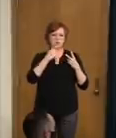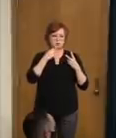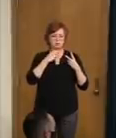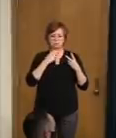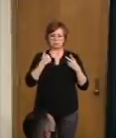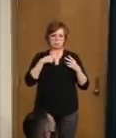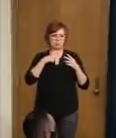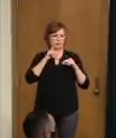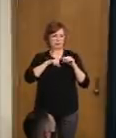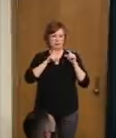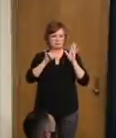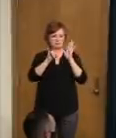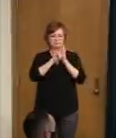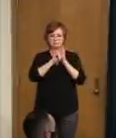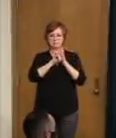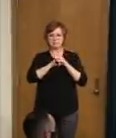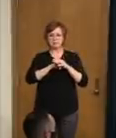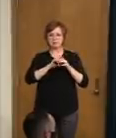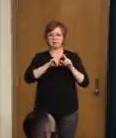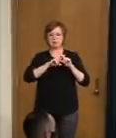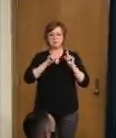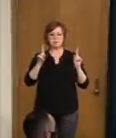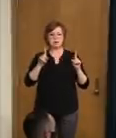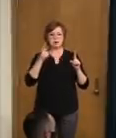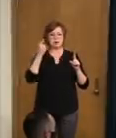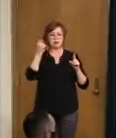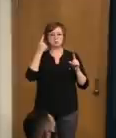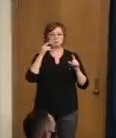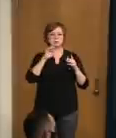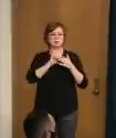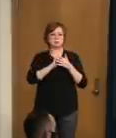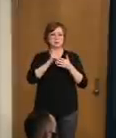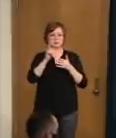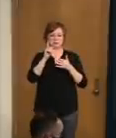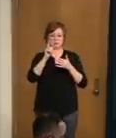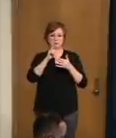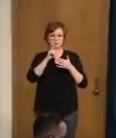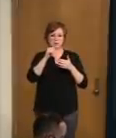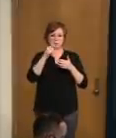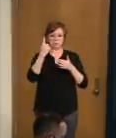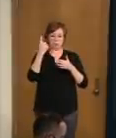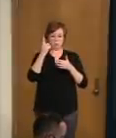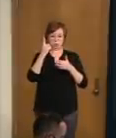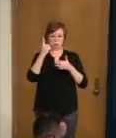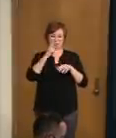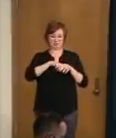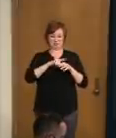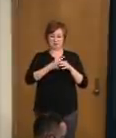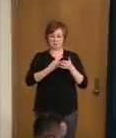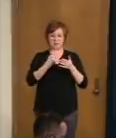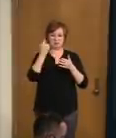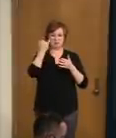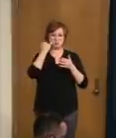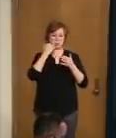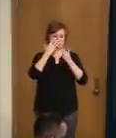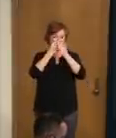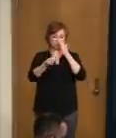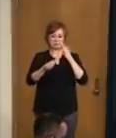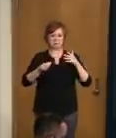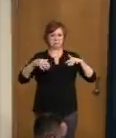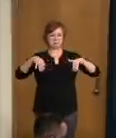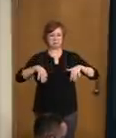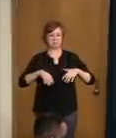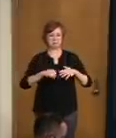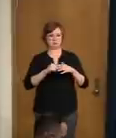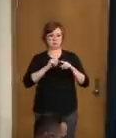an outbreak, or unless in the last 2 weeks you only went to once outside and you went to a specific location, then you can say, okay, that was the exposure.